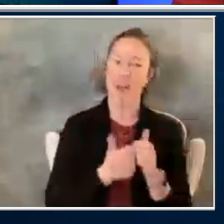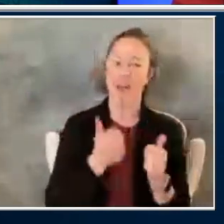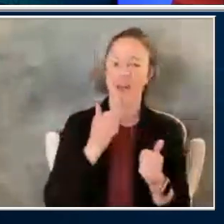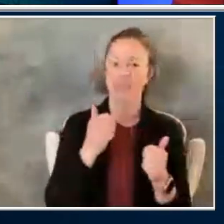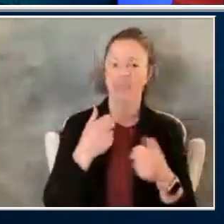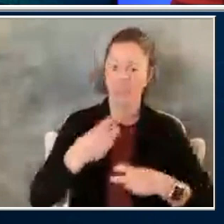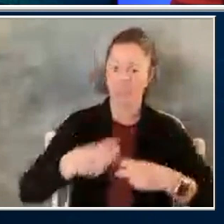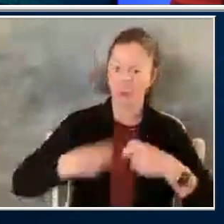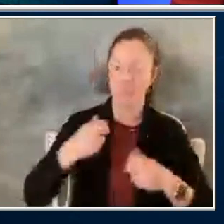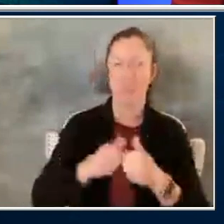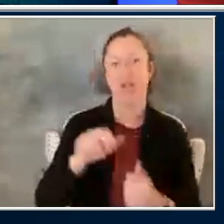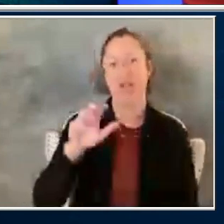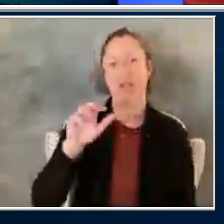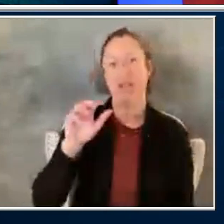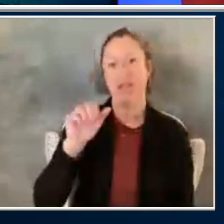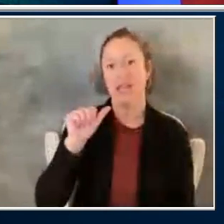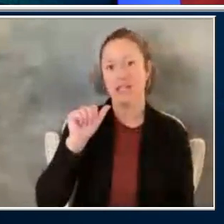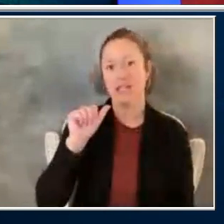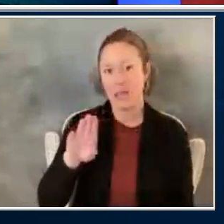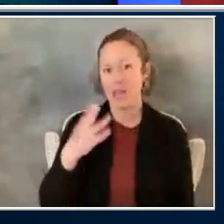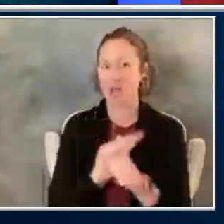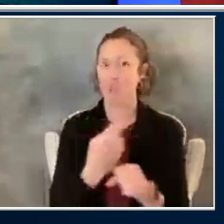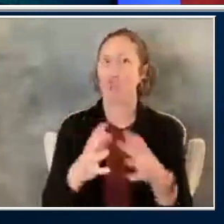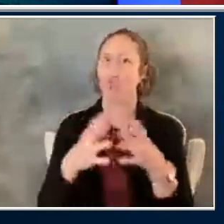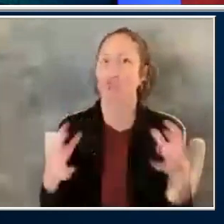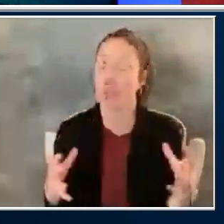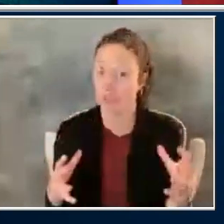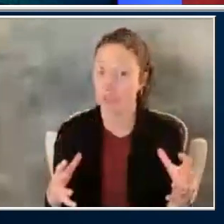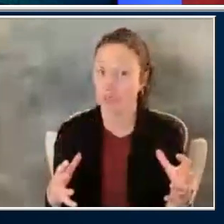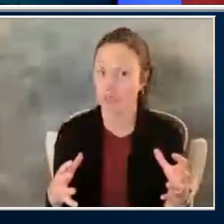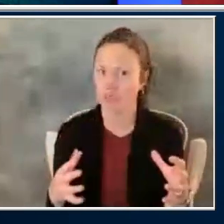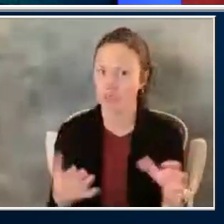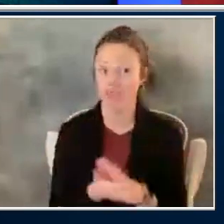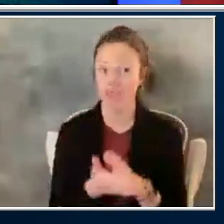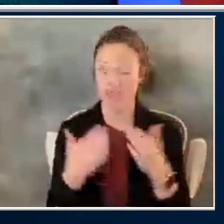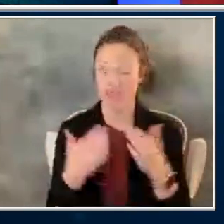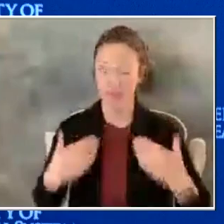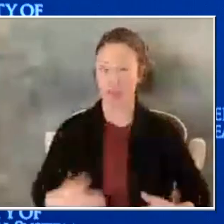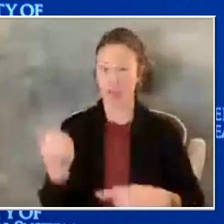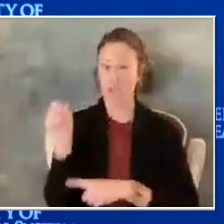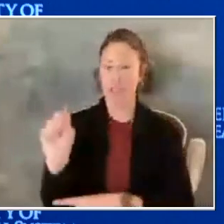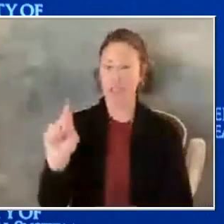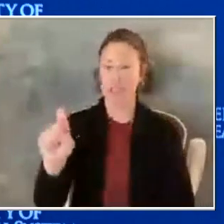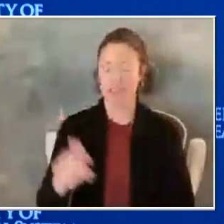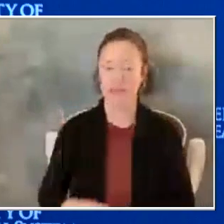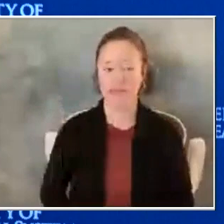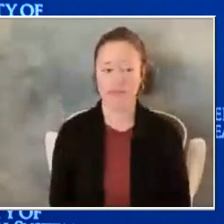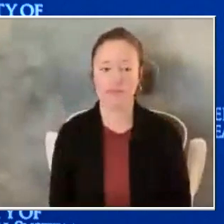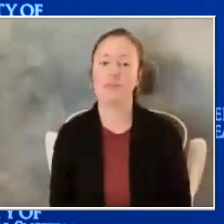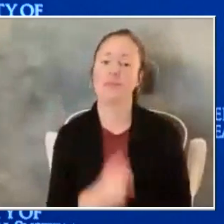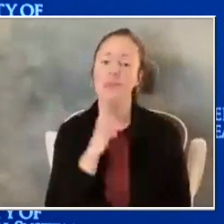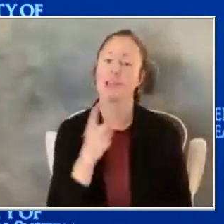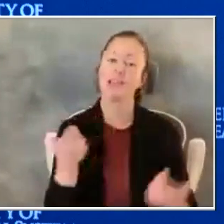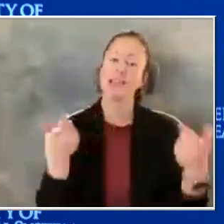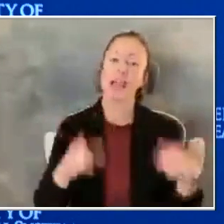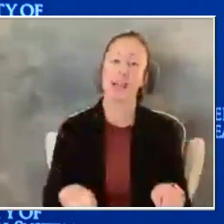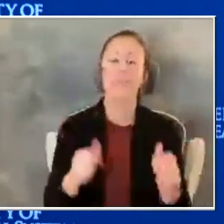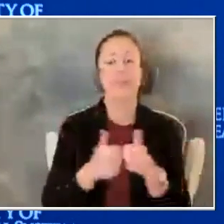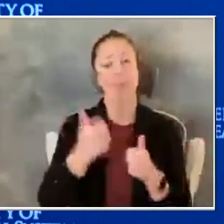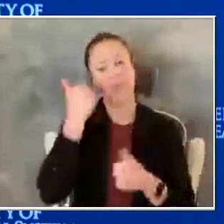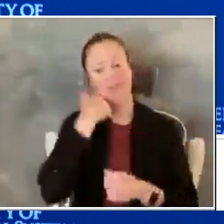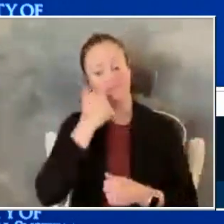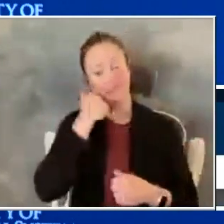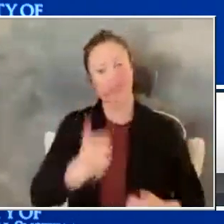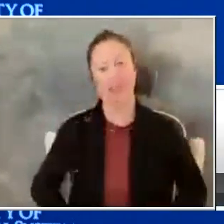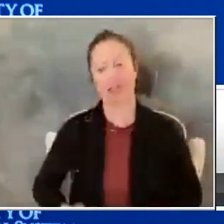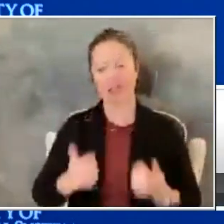with antibiotic overuse. Yeah, I mean, certainly it is prevalent in our daily lives as far